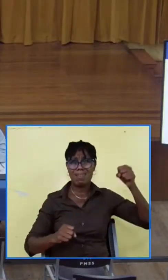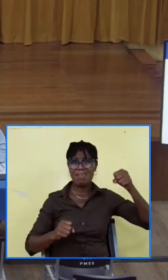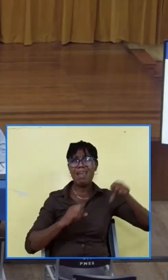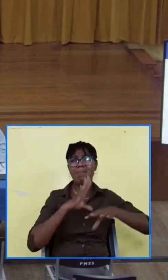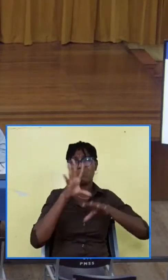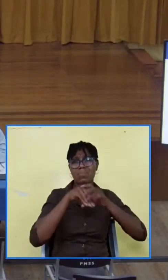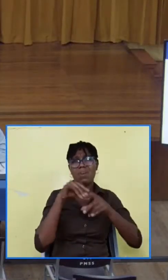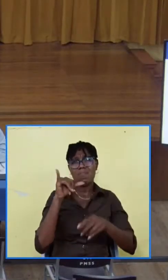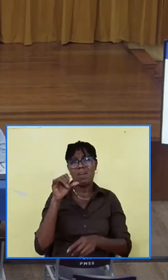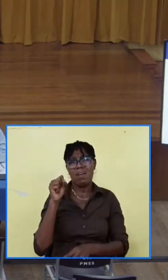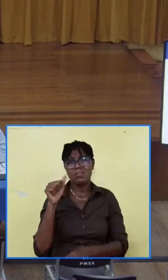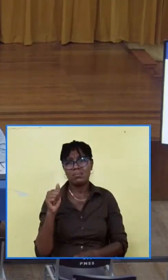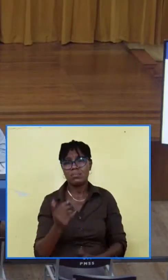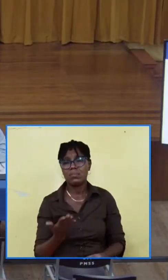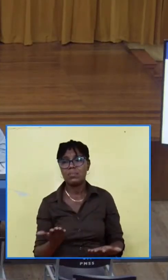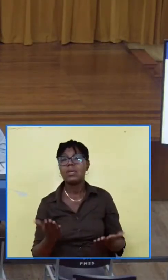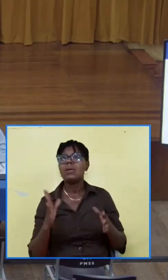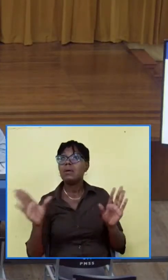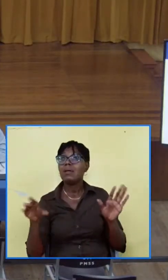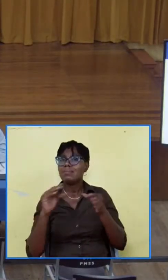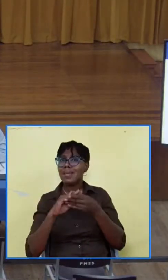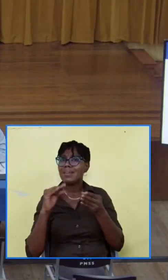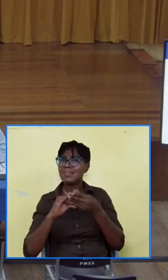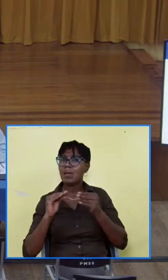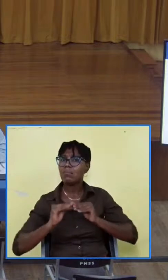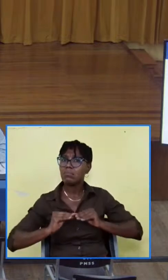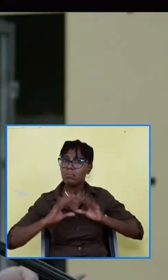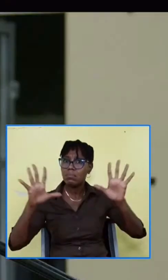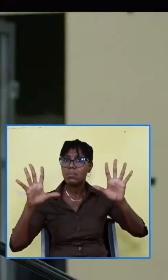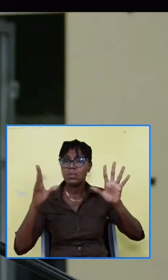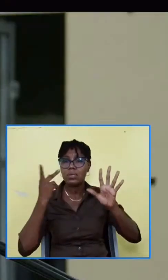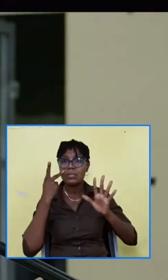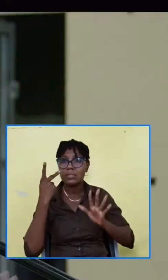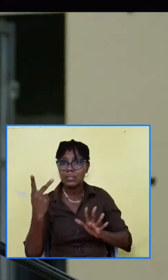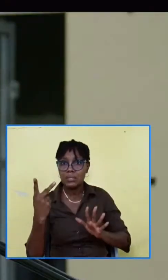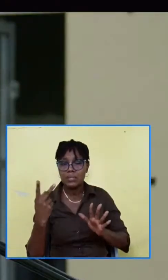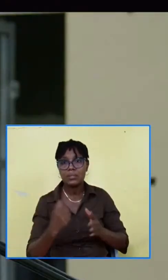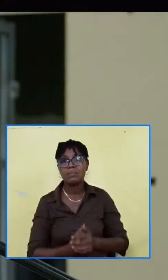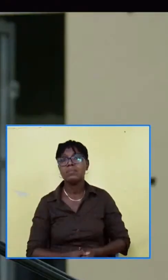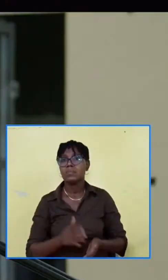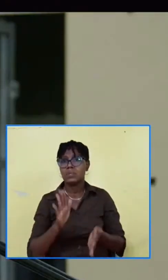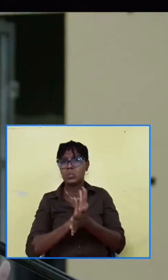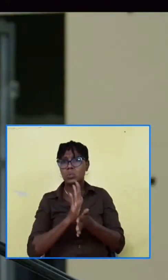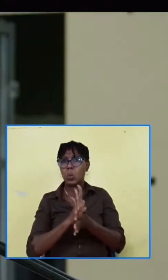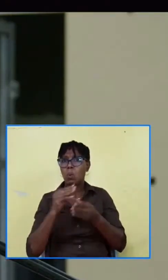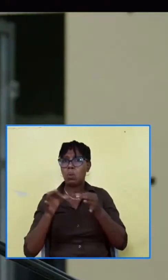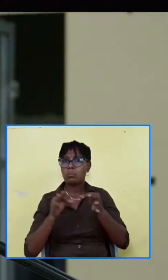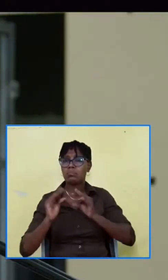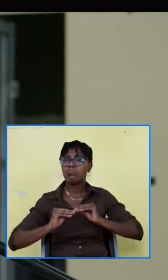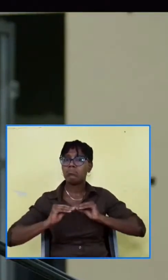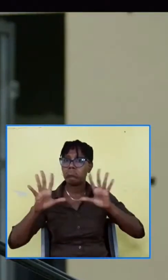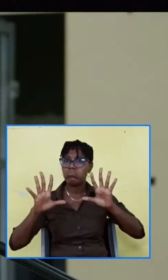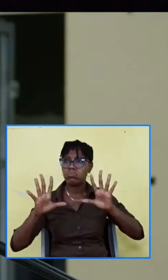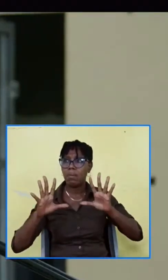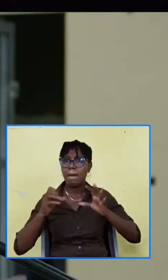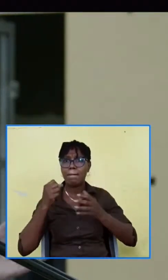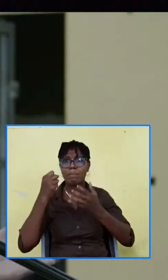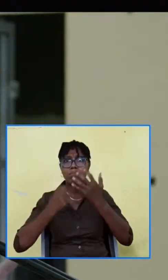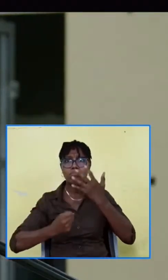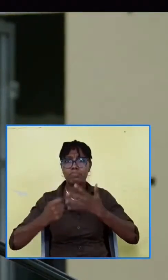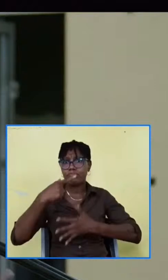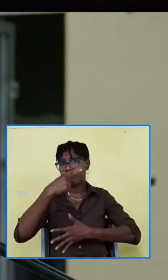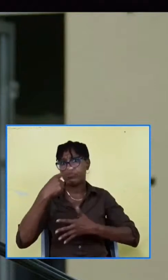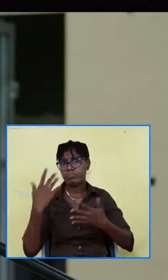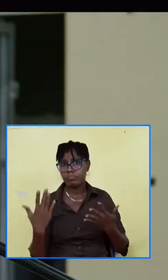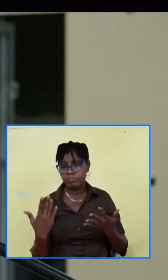of governance, which is transparency, accountability, participation, and predictability. Yes. And there's many others. So I've